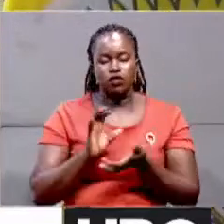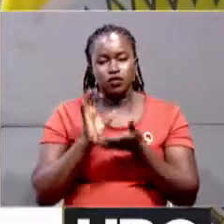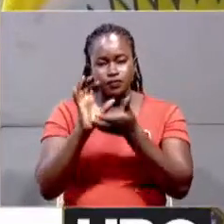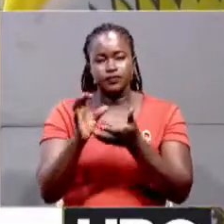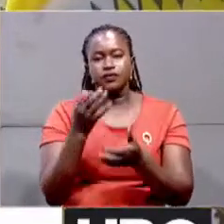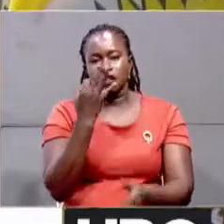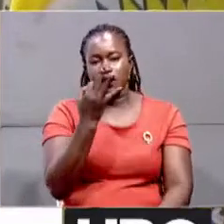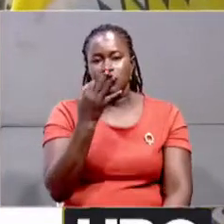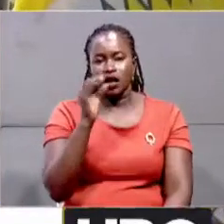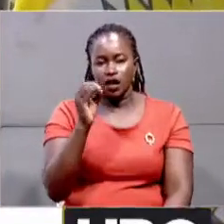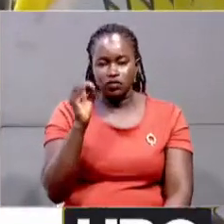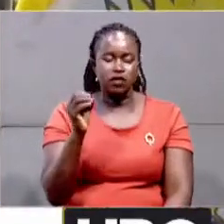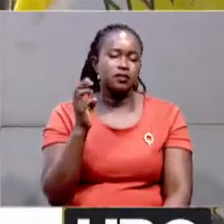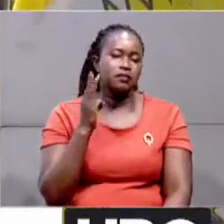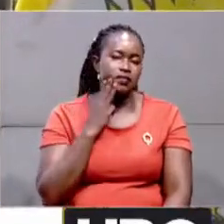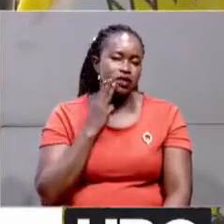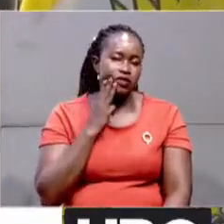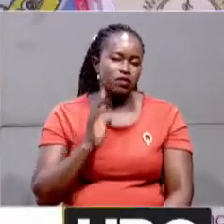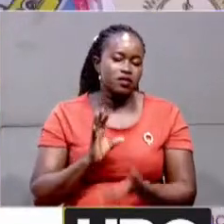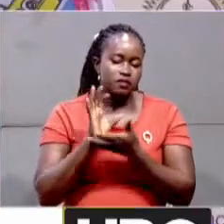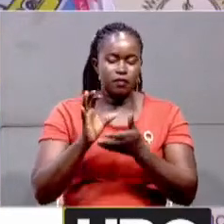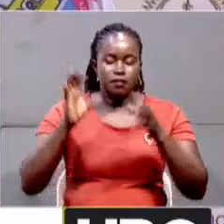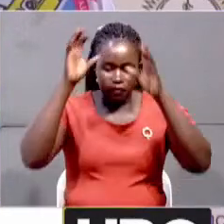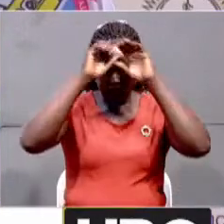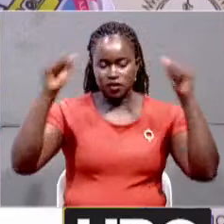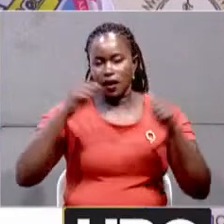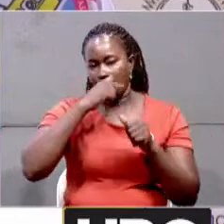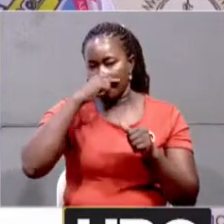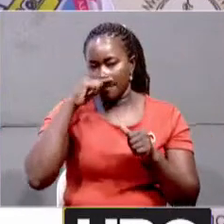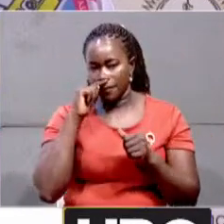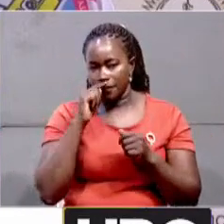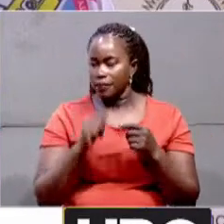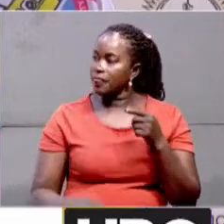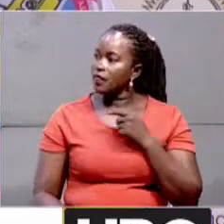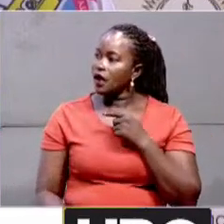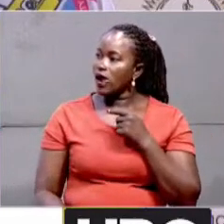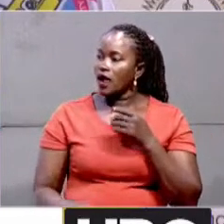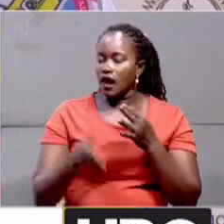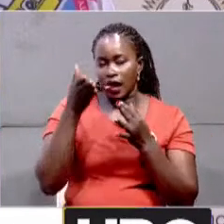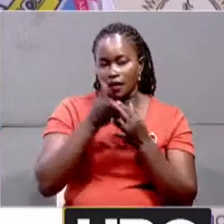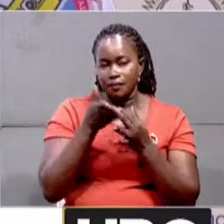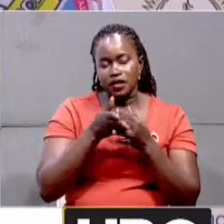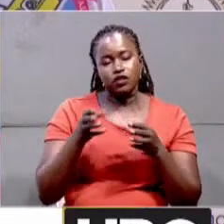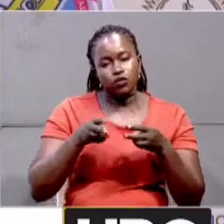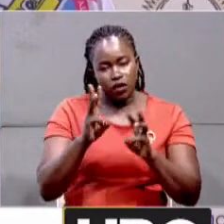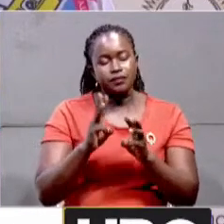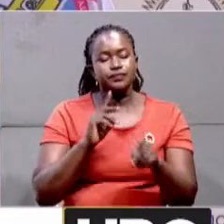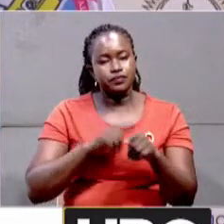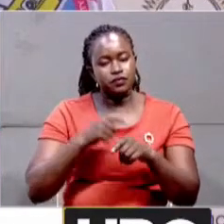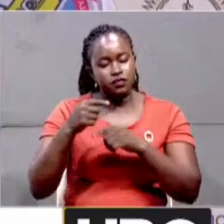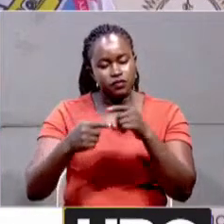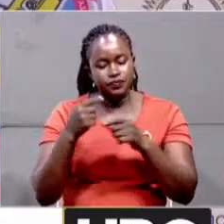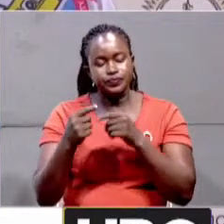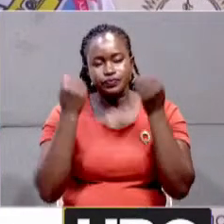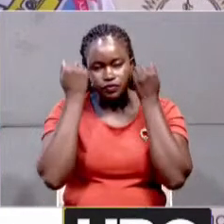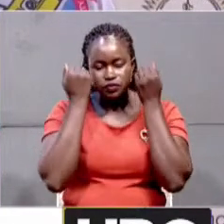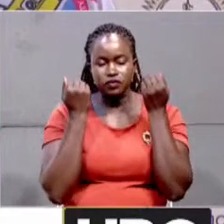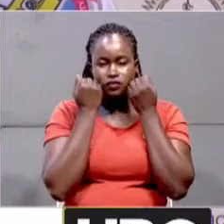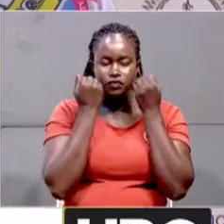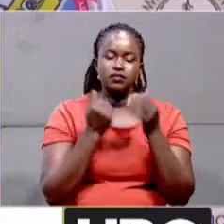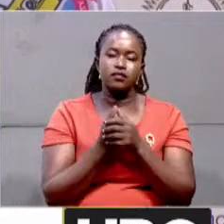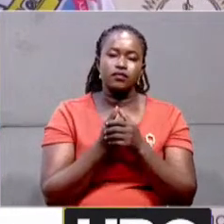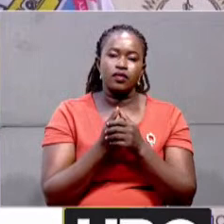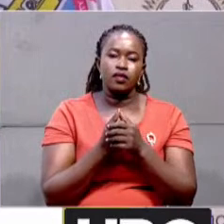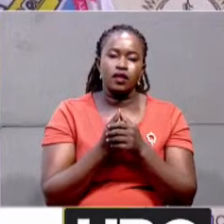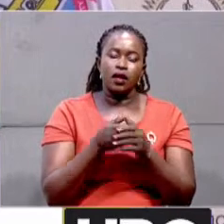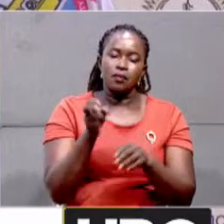shillings 300 million to President Museveni. Midway through the trial, Monitor